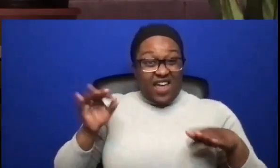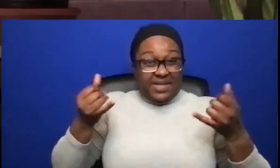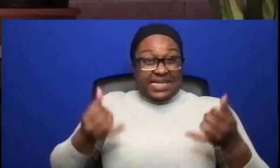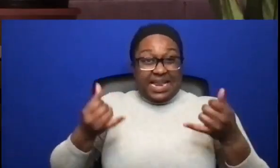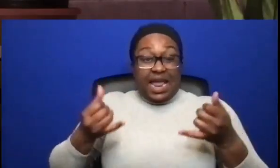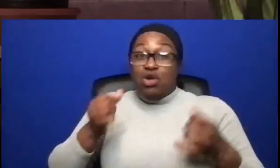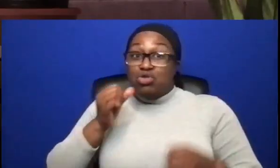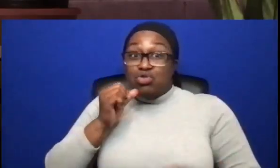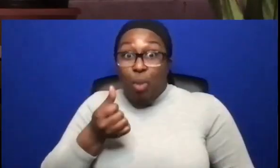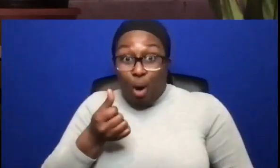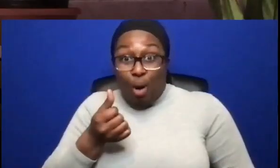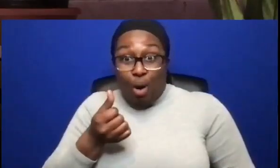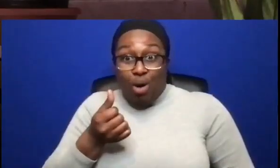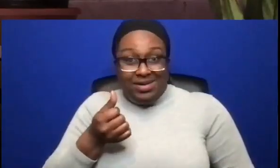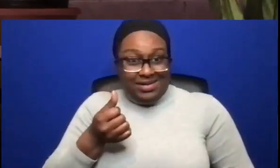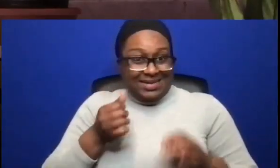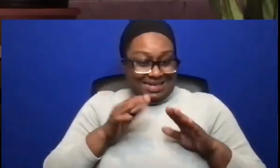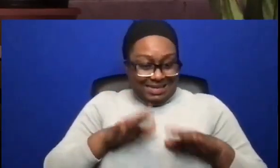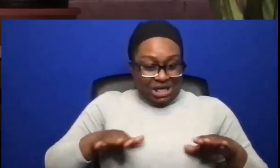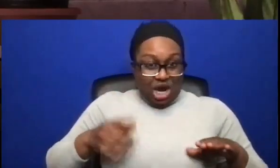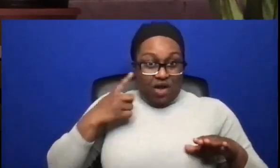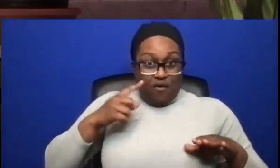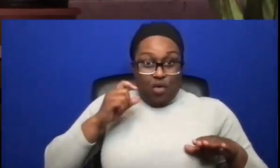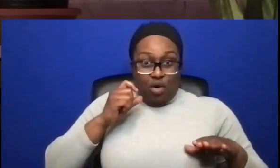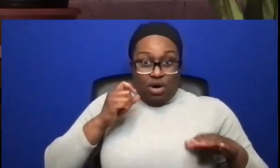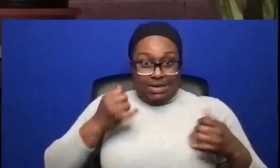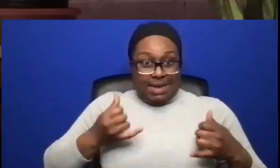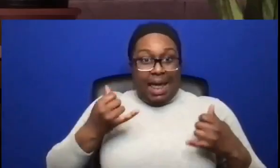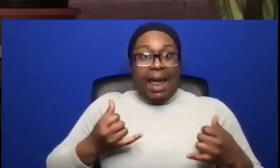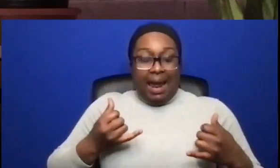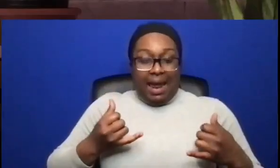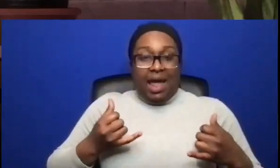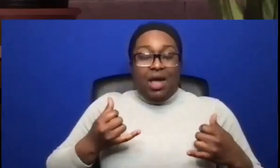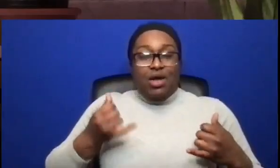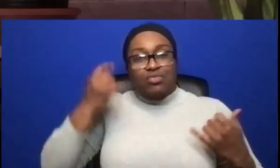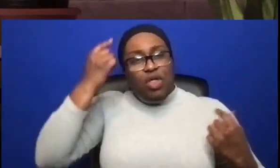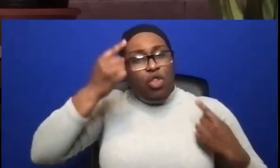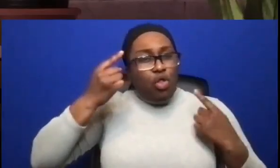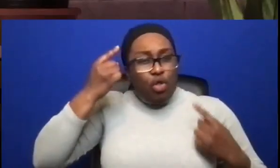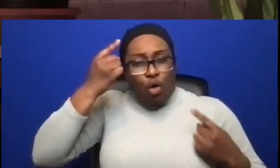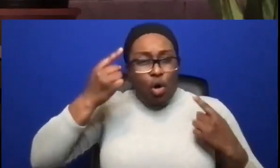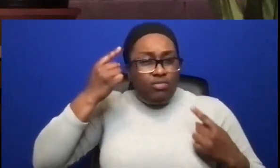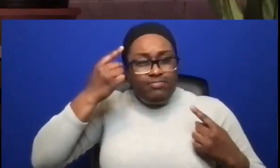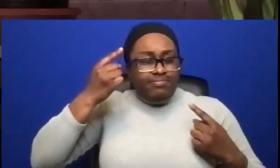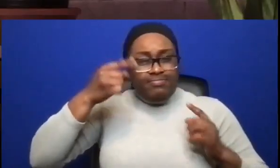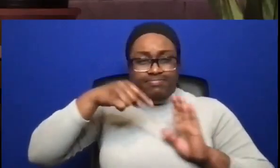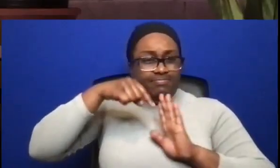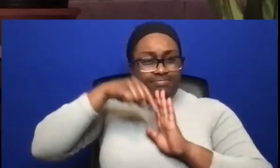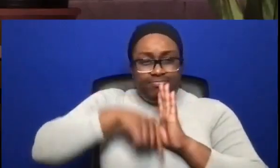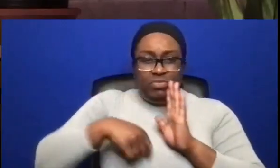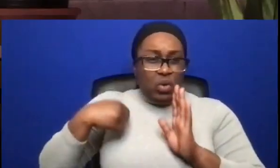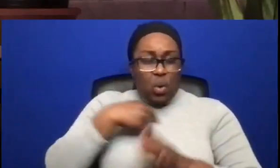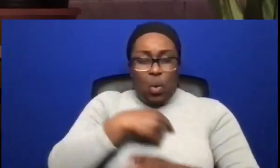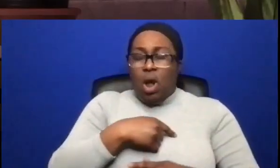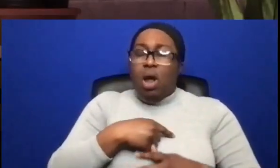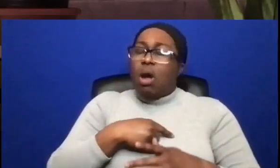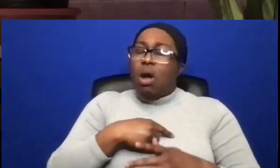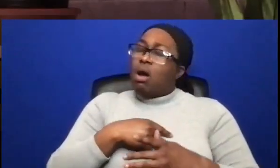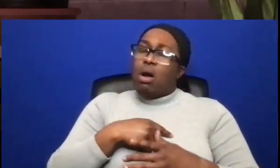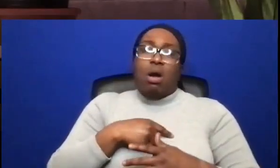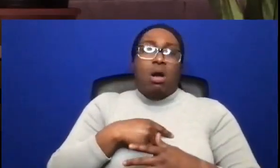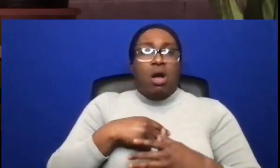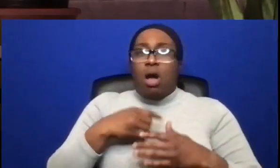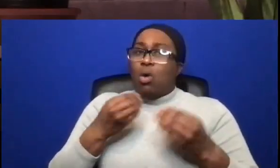tomorrow is the child of our today. Through thought and deed, we exert a great deal of